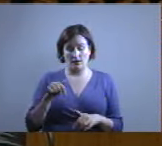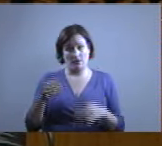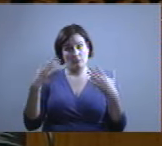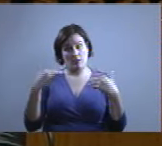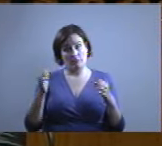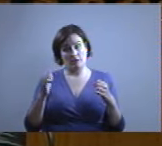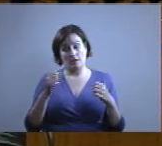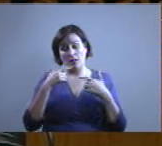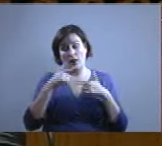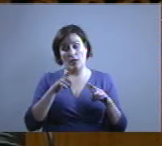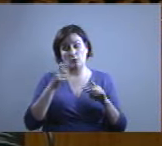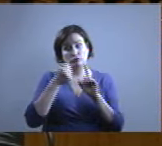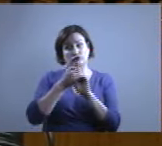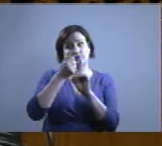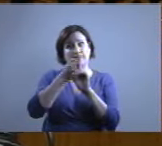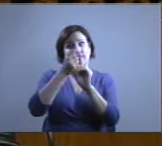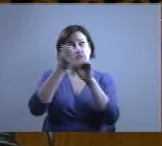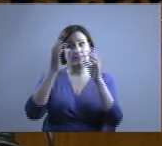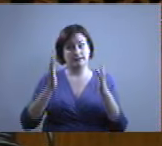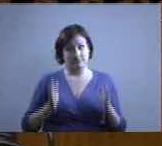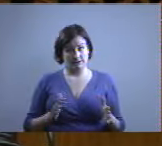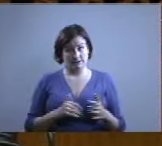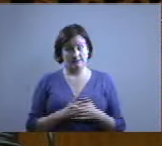Apha kule ndlu yowiso-mthetho,